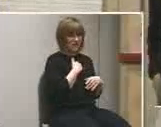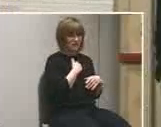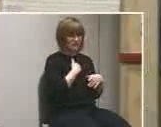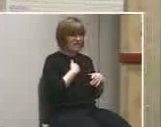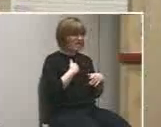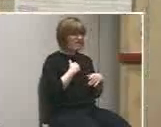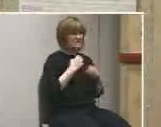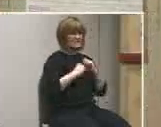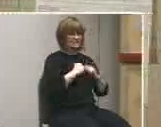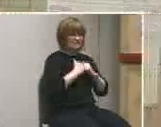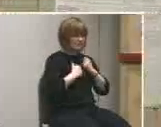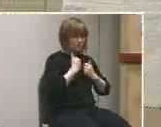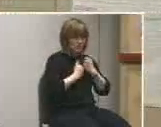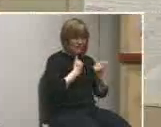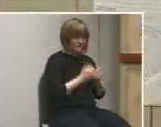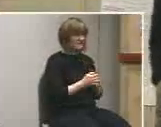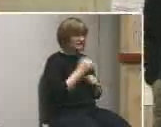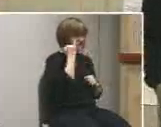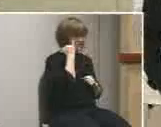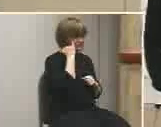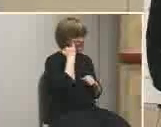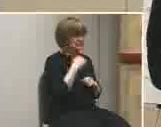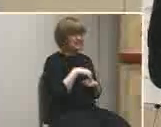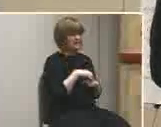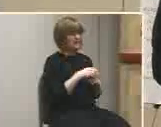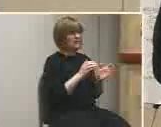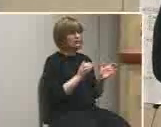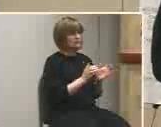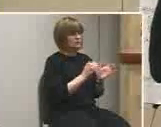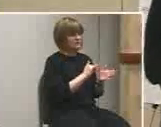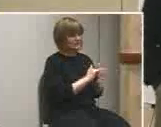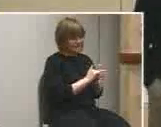If they're being reinforced by that, it's a lot harder to say,